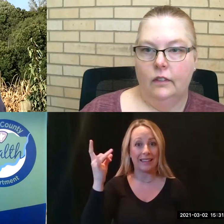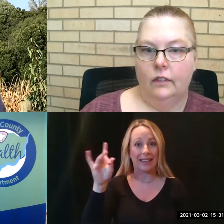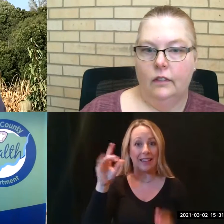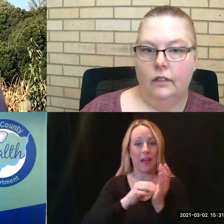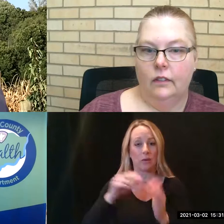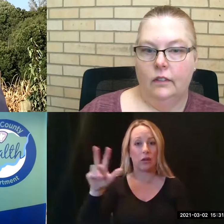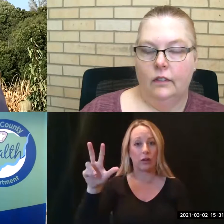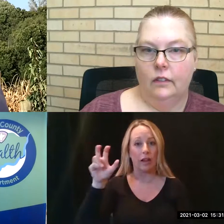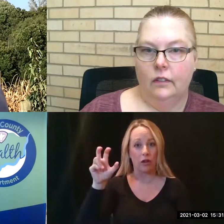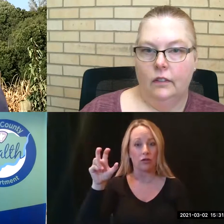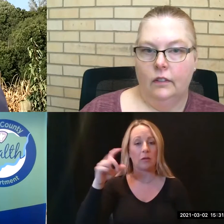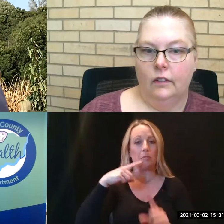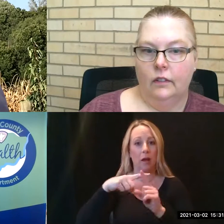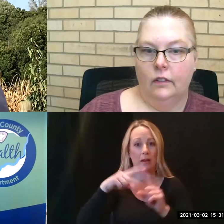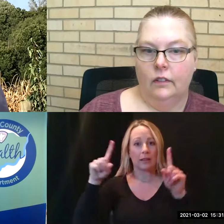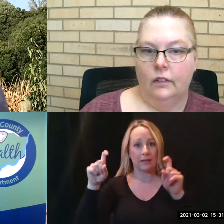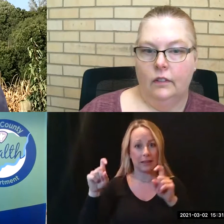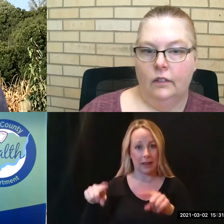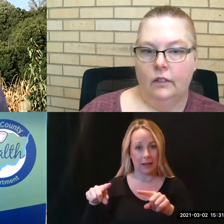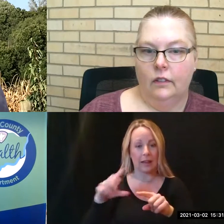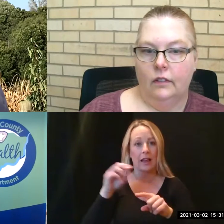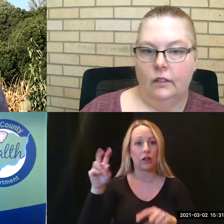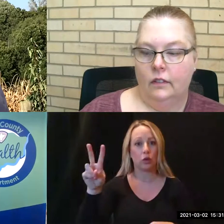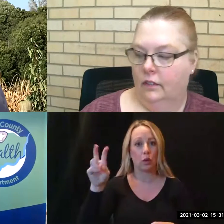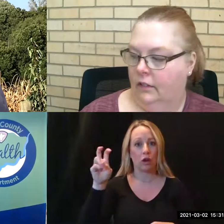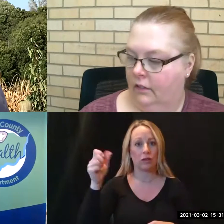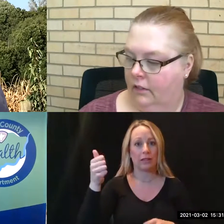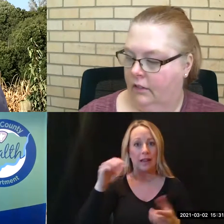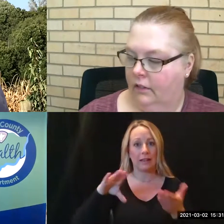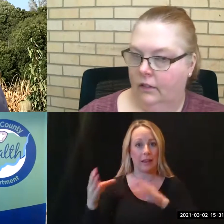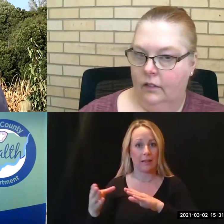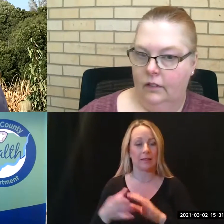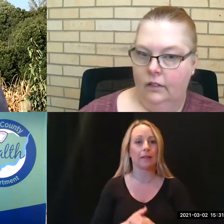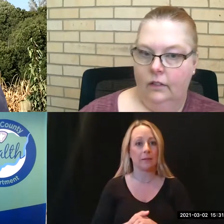18,300 positive tests and 210 deaths.